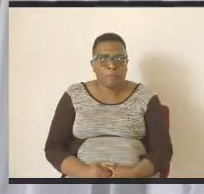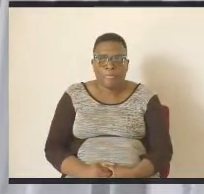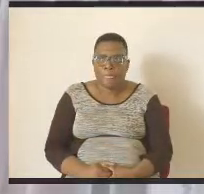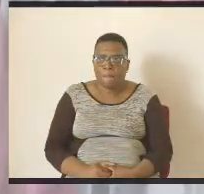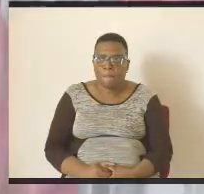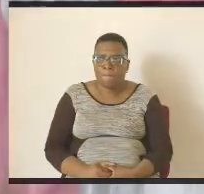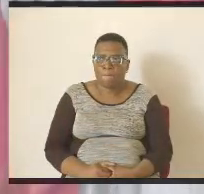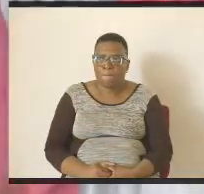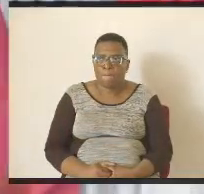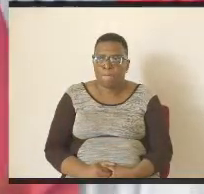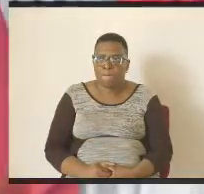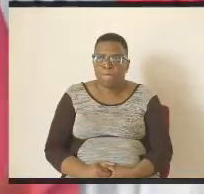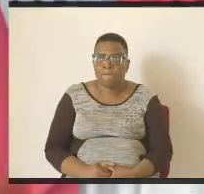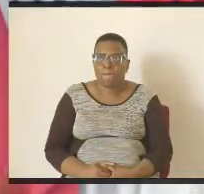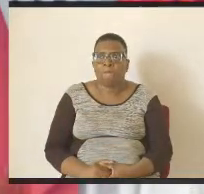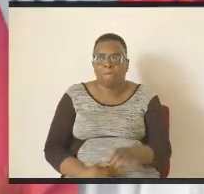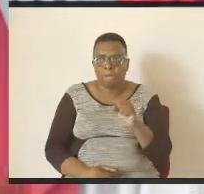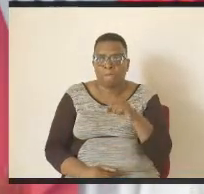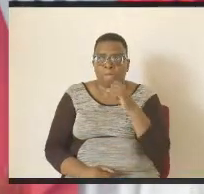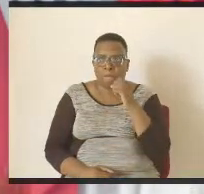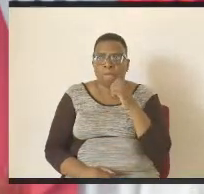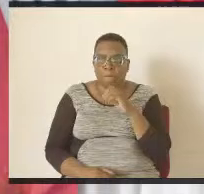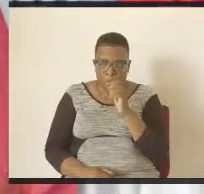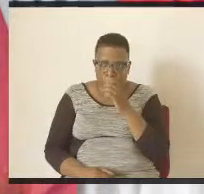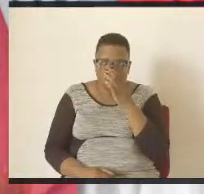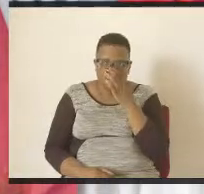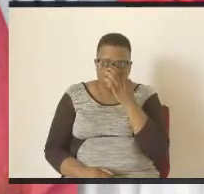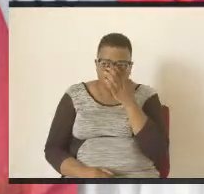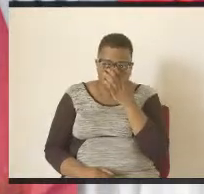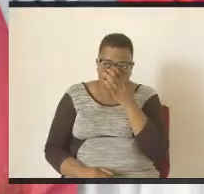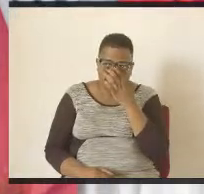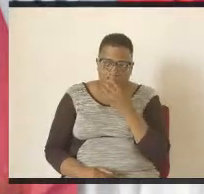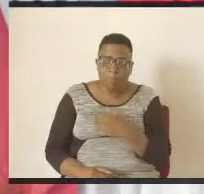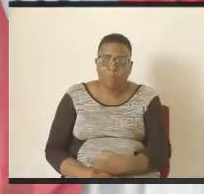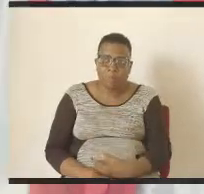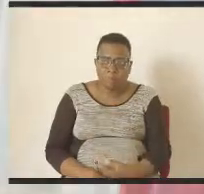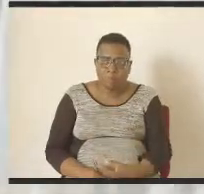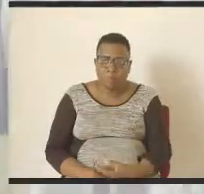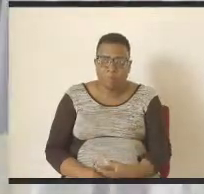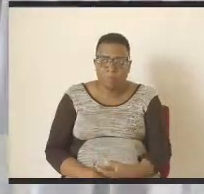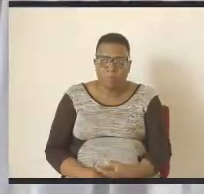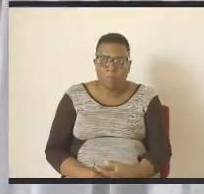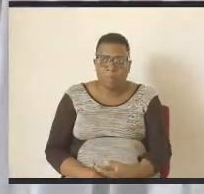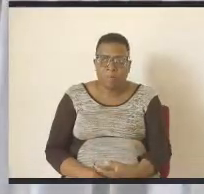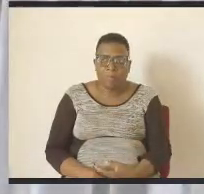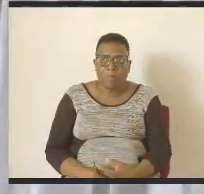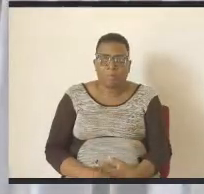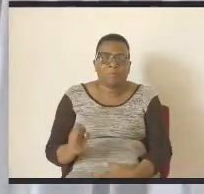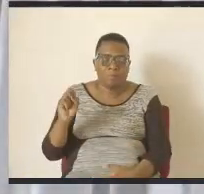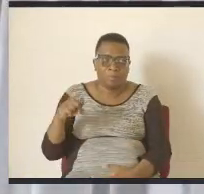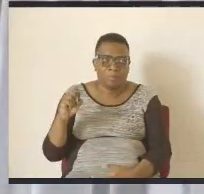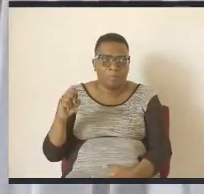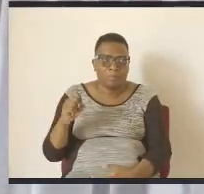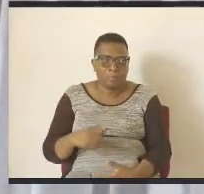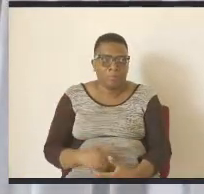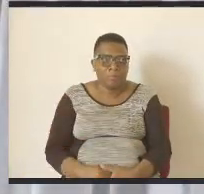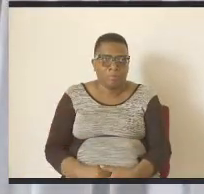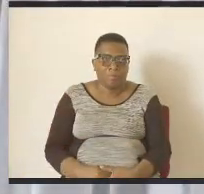our lives anyway. As our sister said when she was sharing, which I think she held herself back from